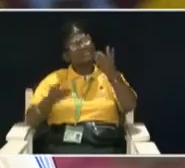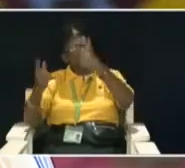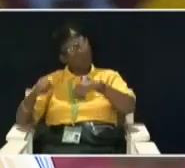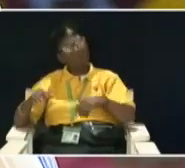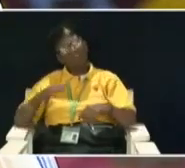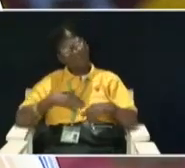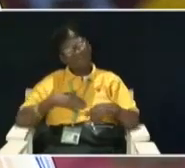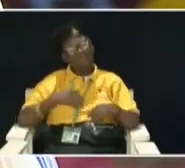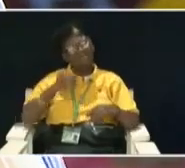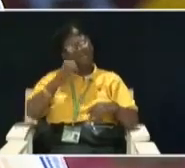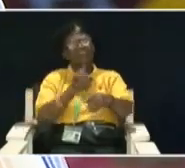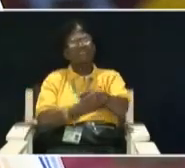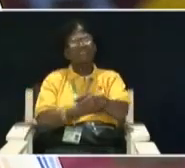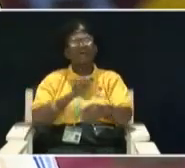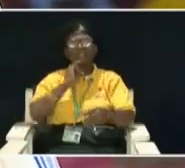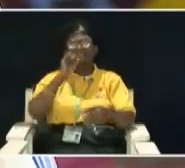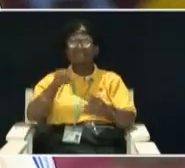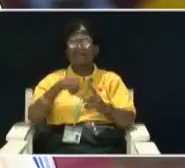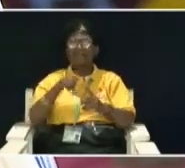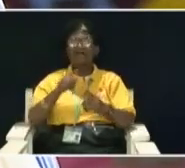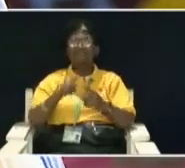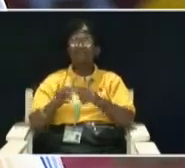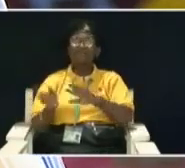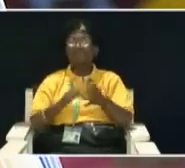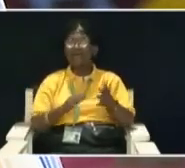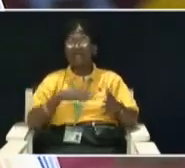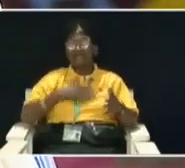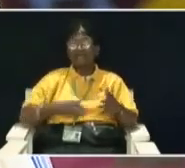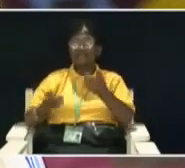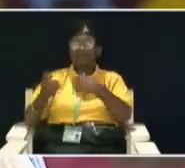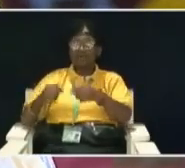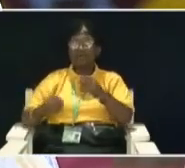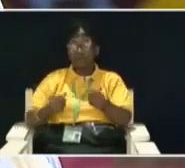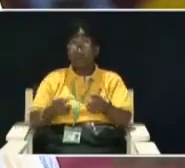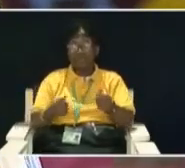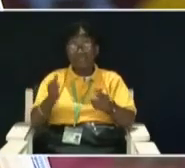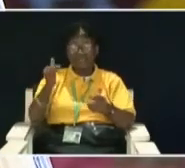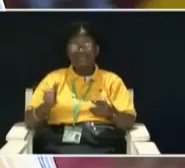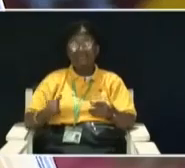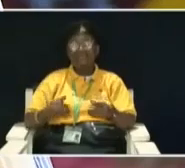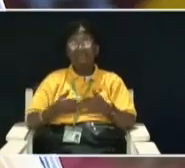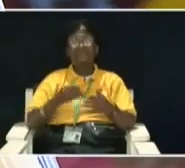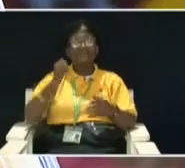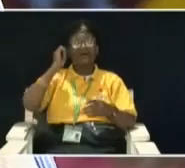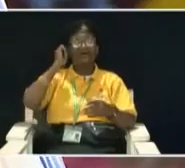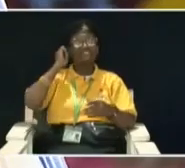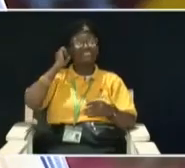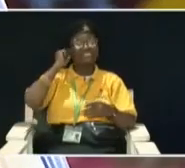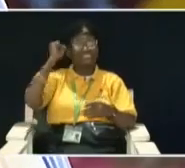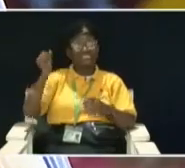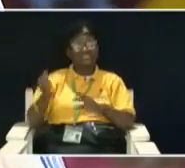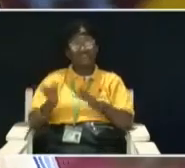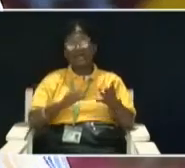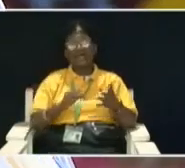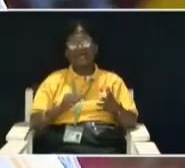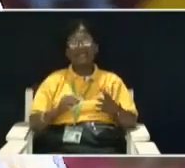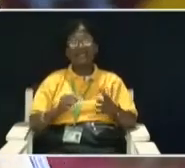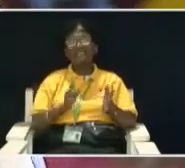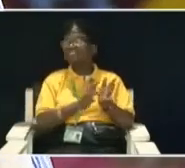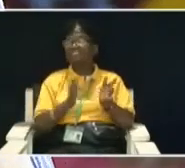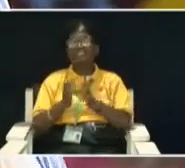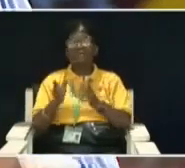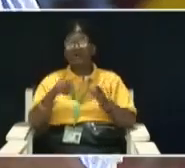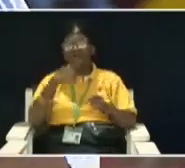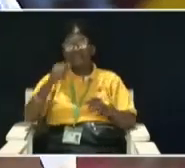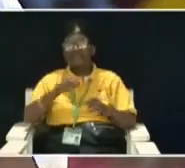die. Come quickly before she dies." The Lord said, "Don't worry yourself. We'll take care of that." And so on